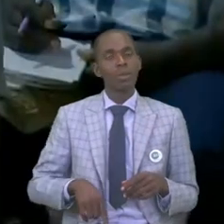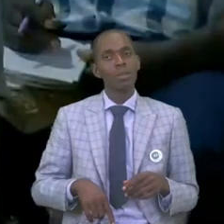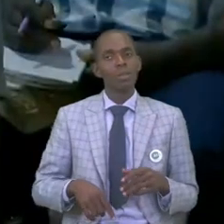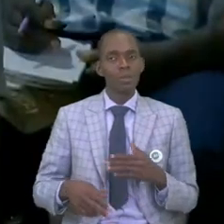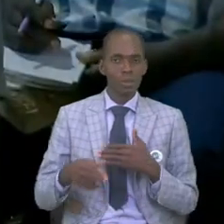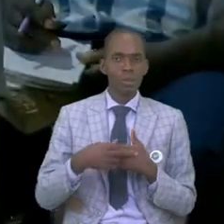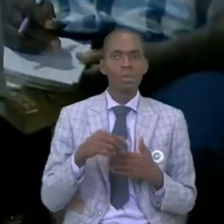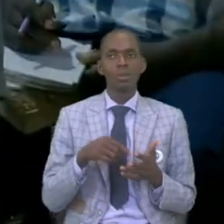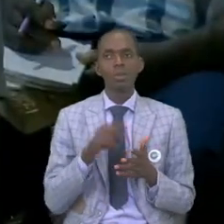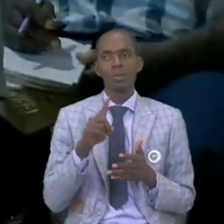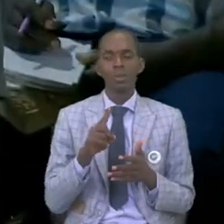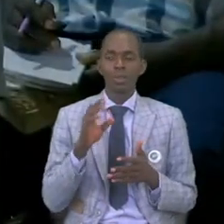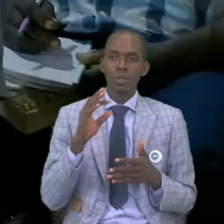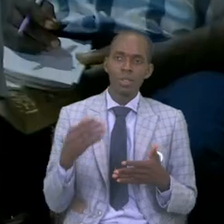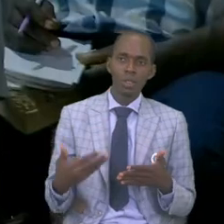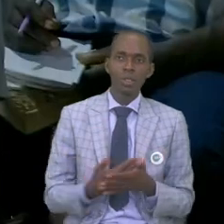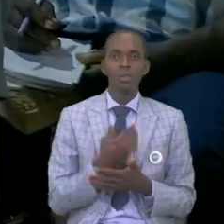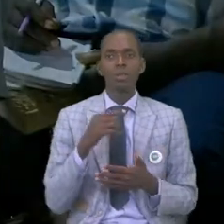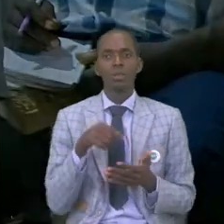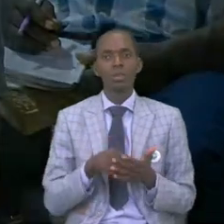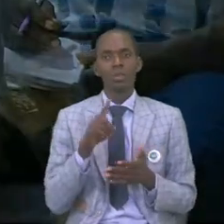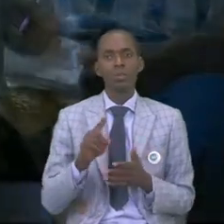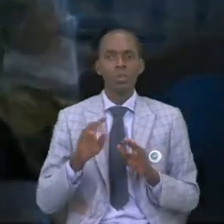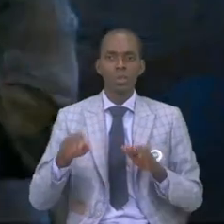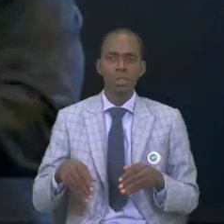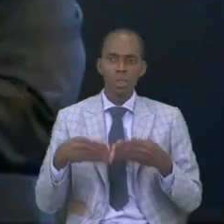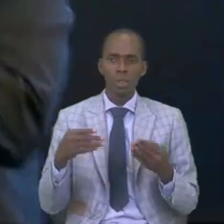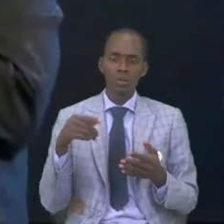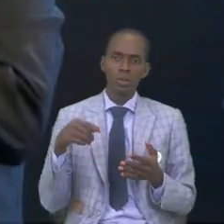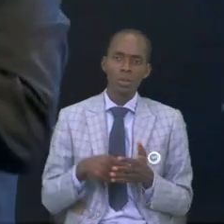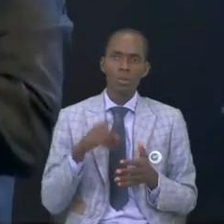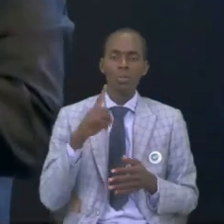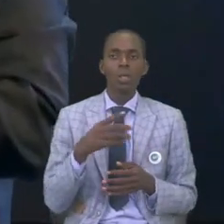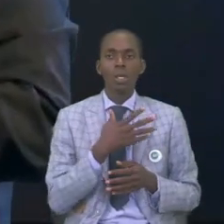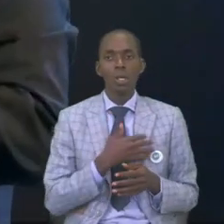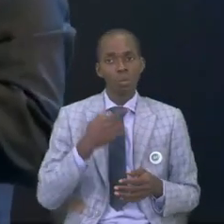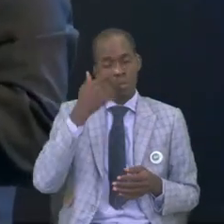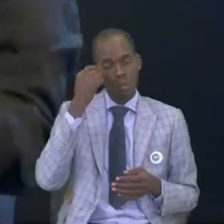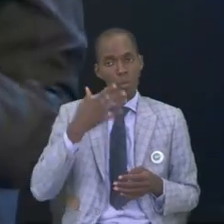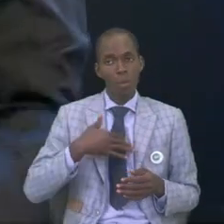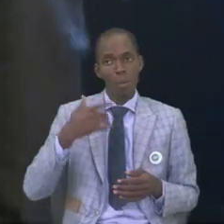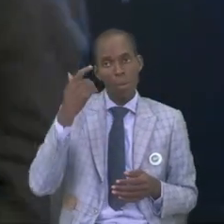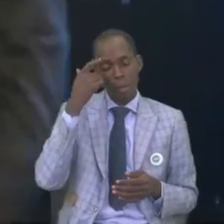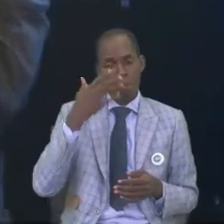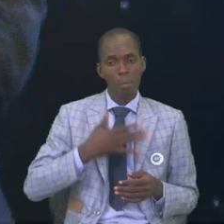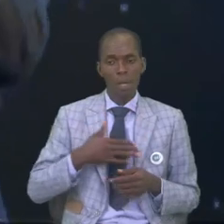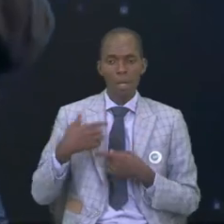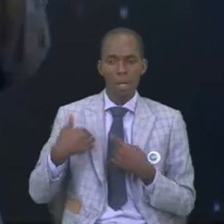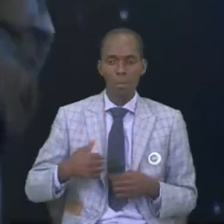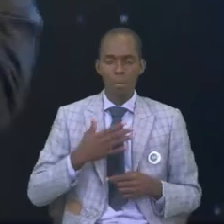Refresh this one. I said, give this one. And because my mind, because my heart, my